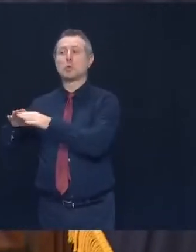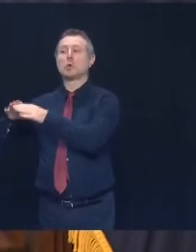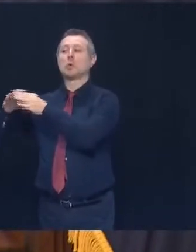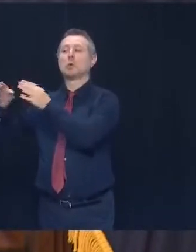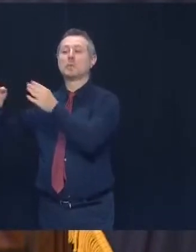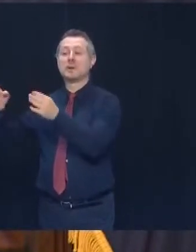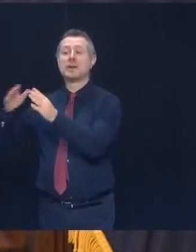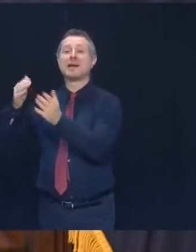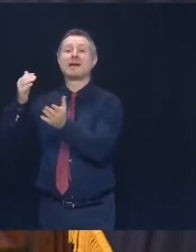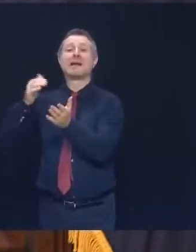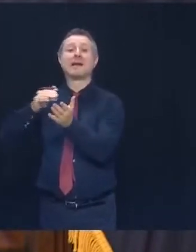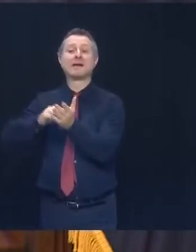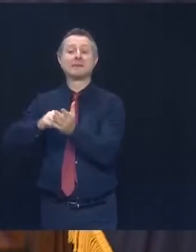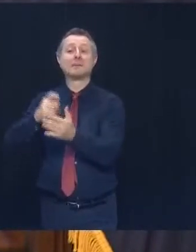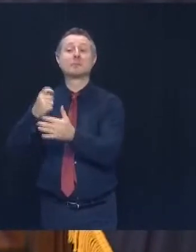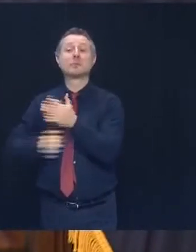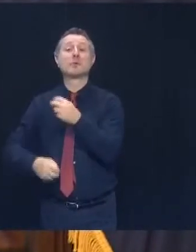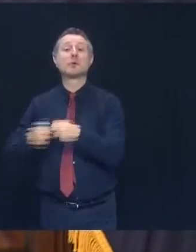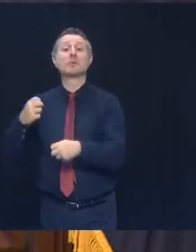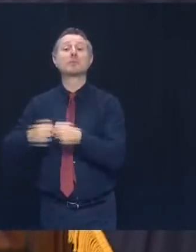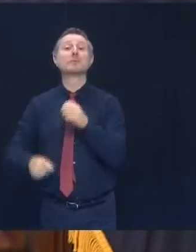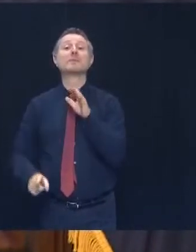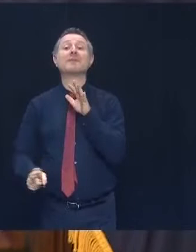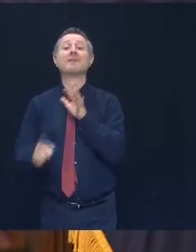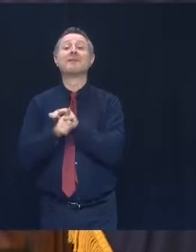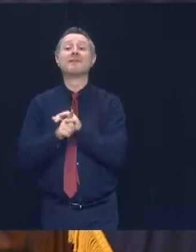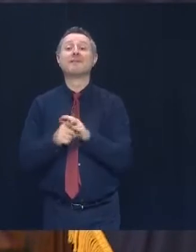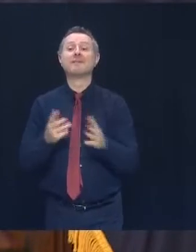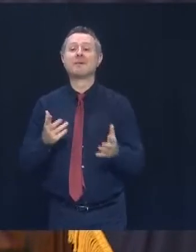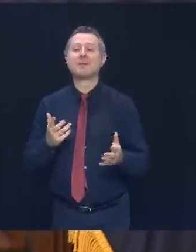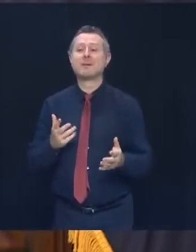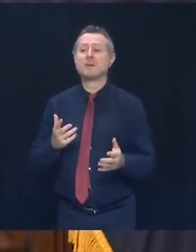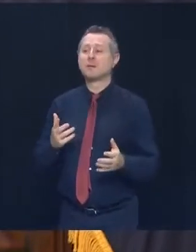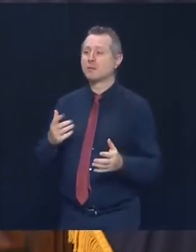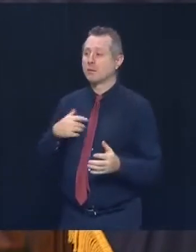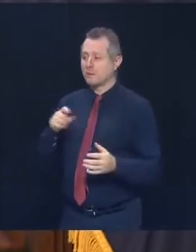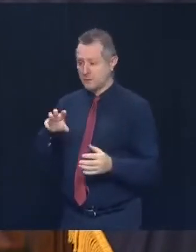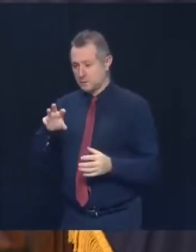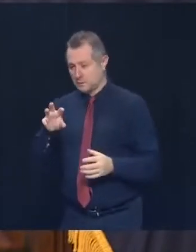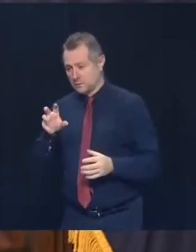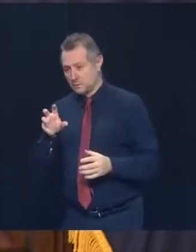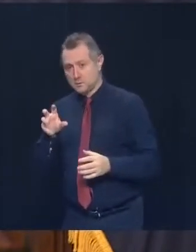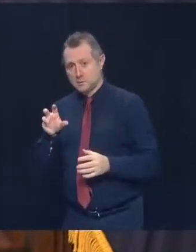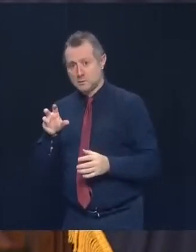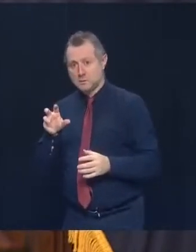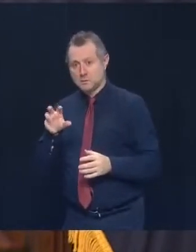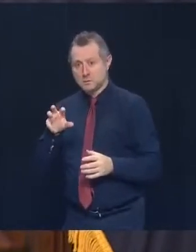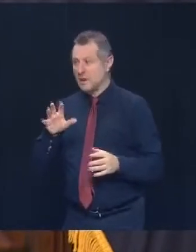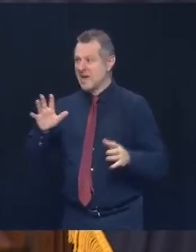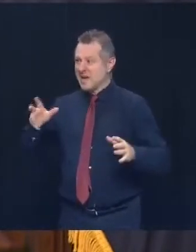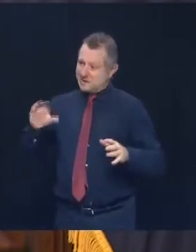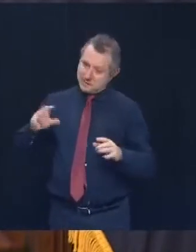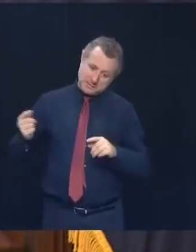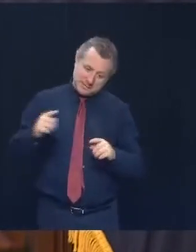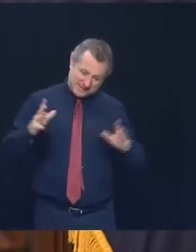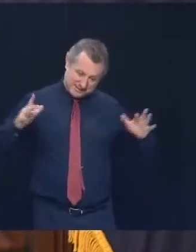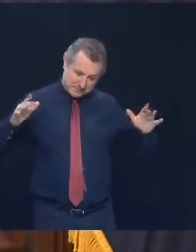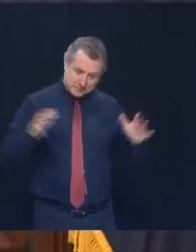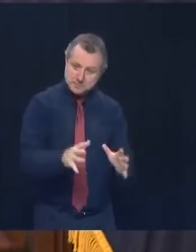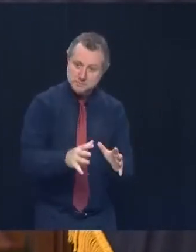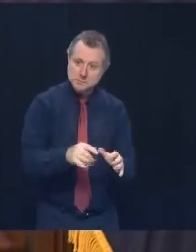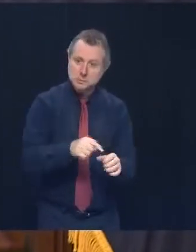Problem, we then calibrated back the number of people who could be in the synagogue.